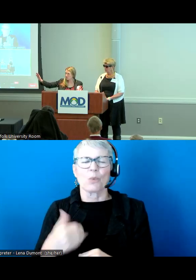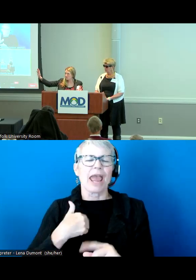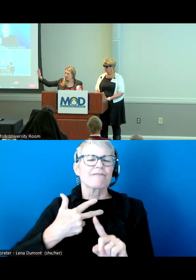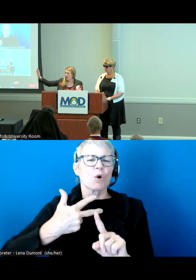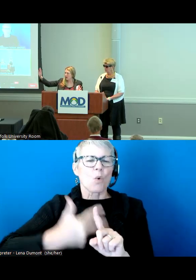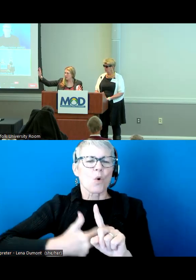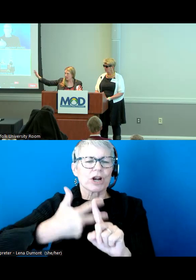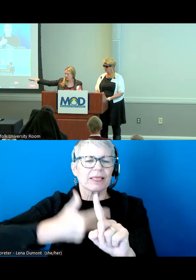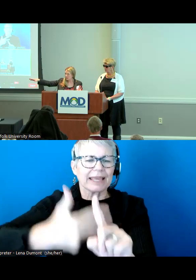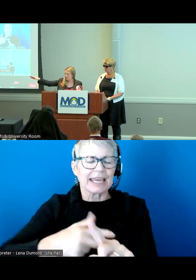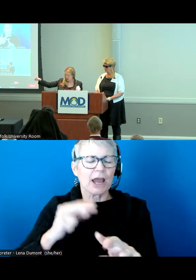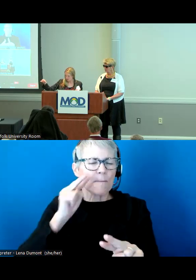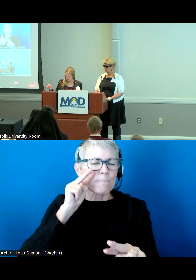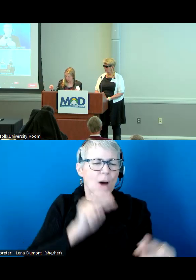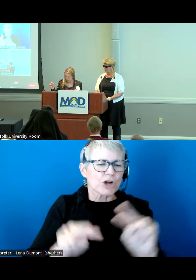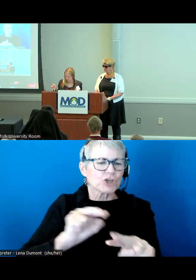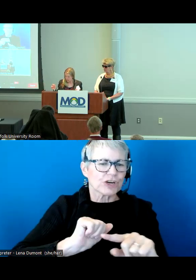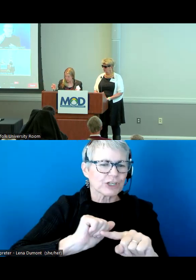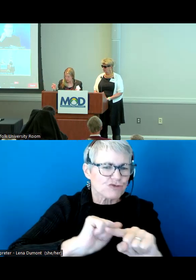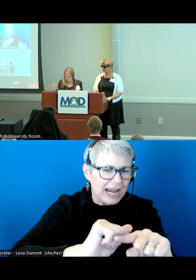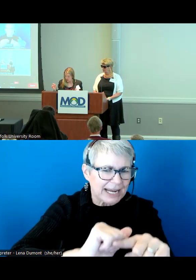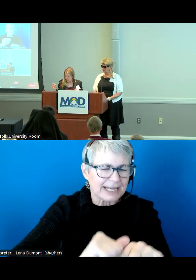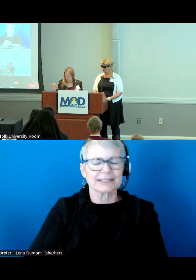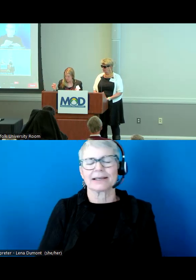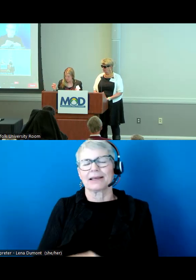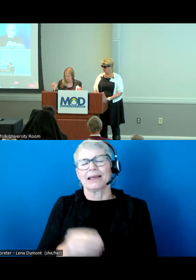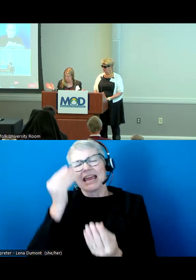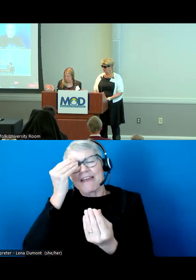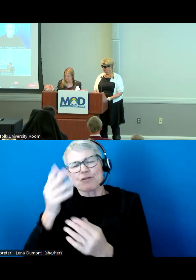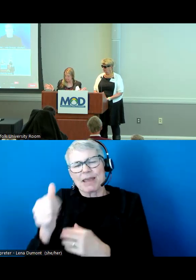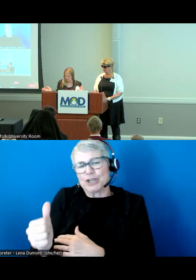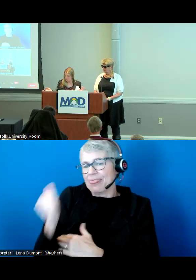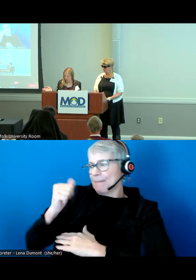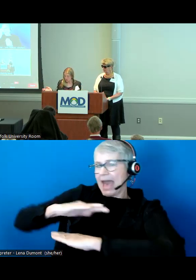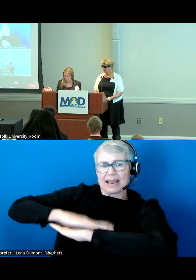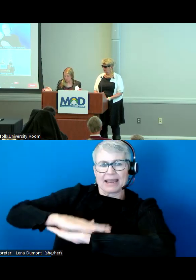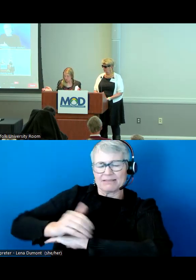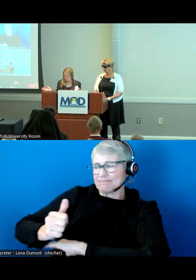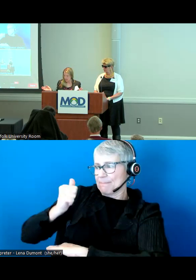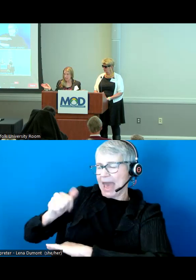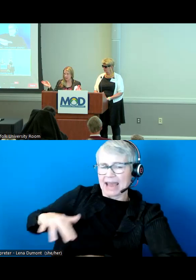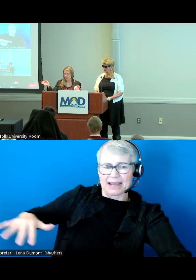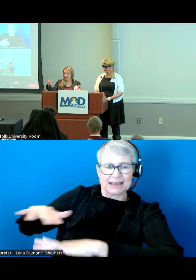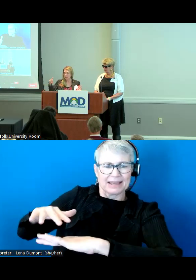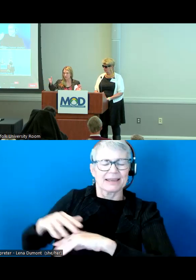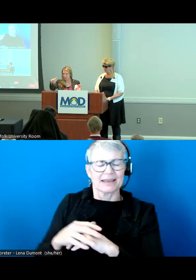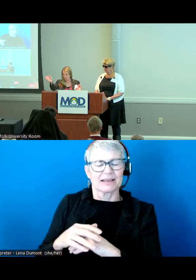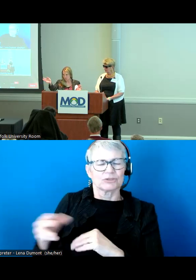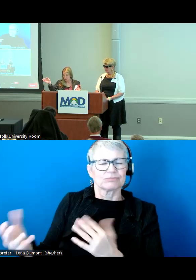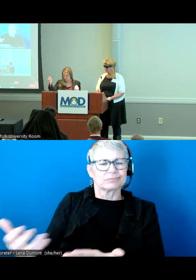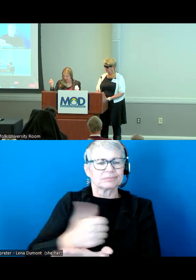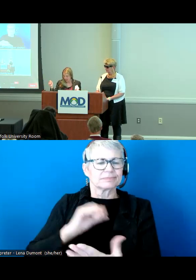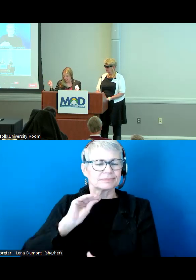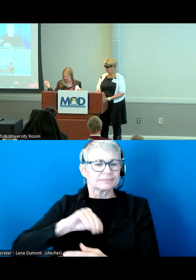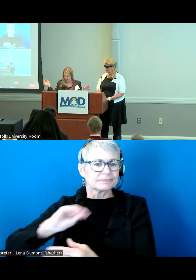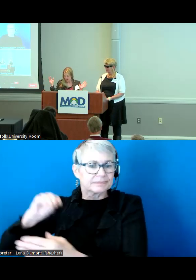room. And on your way in, please stick around to finish up the food